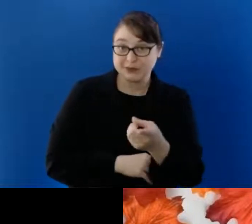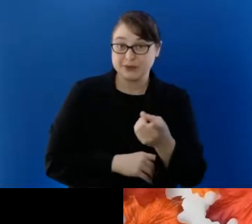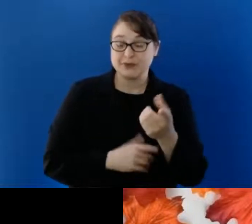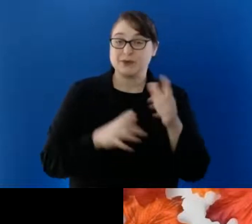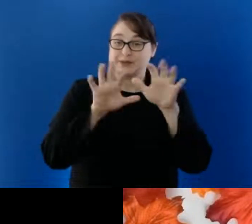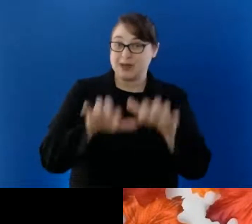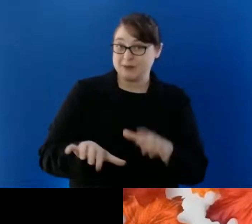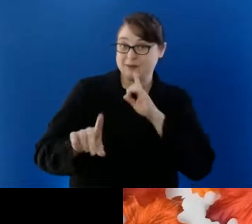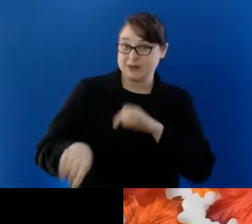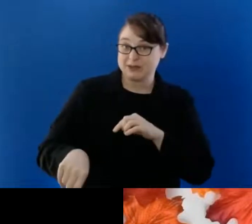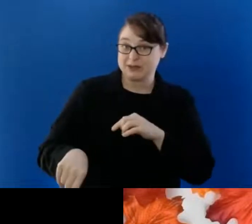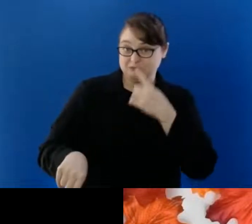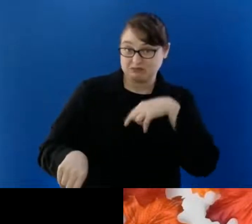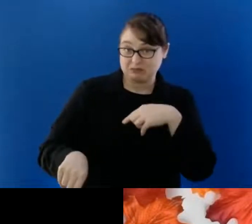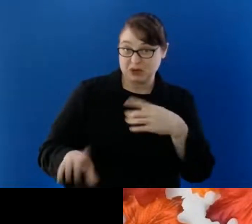share that as well.